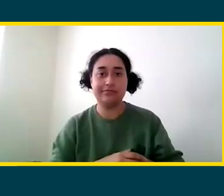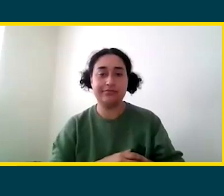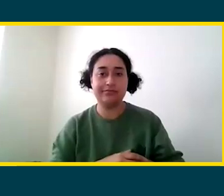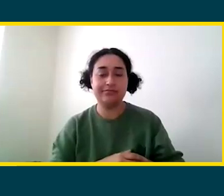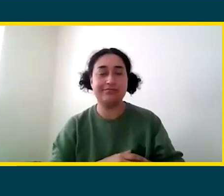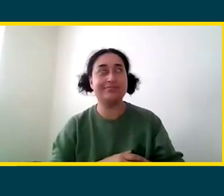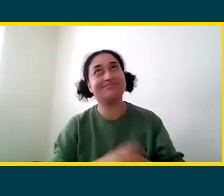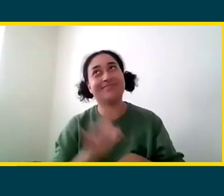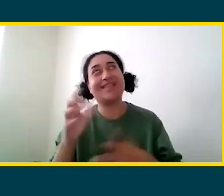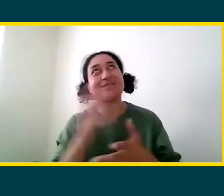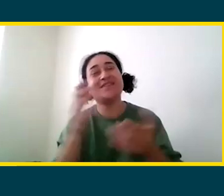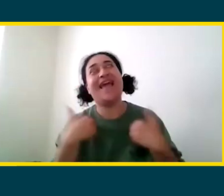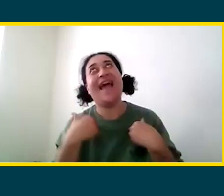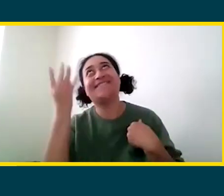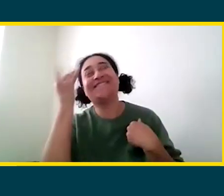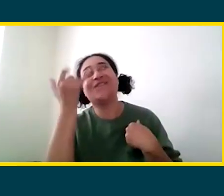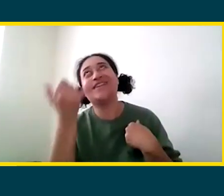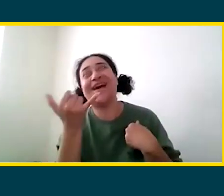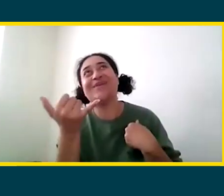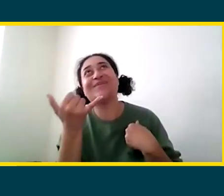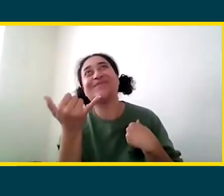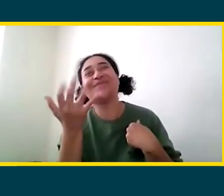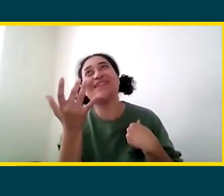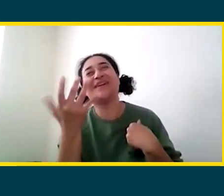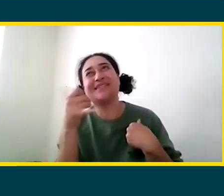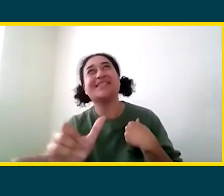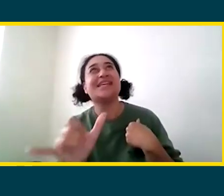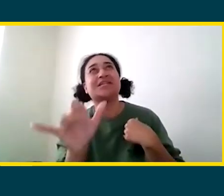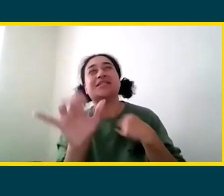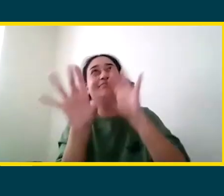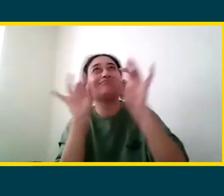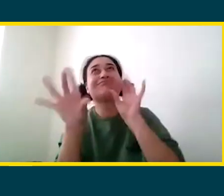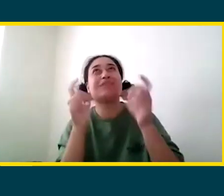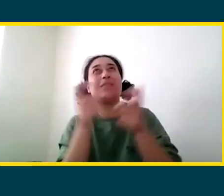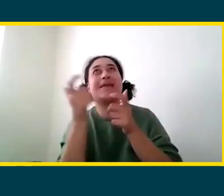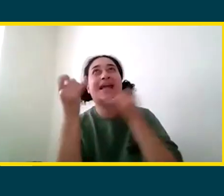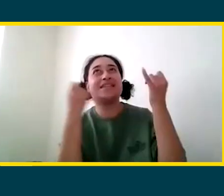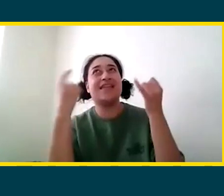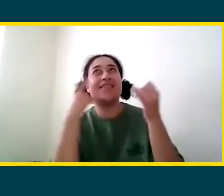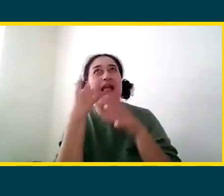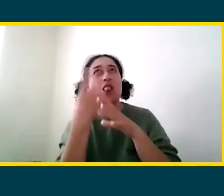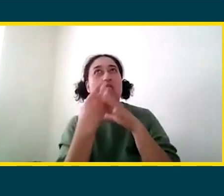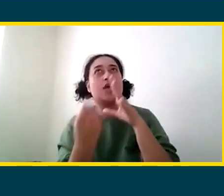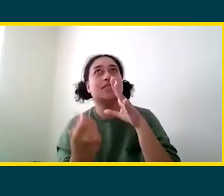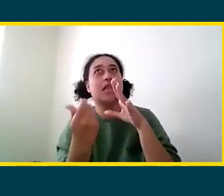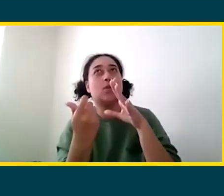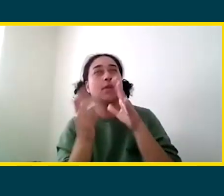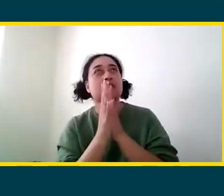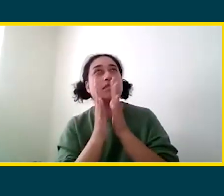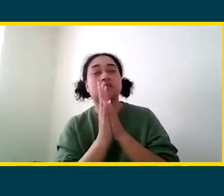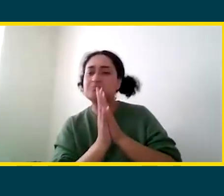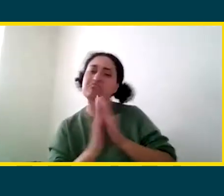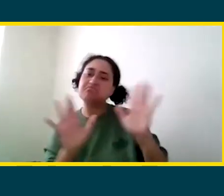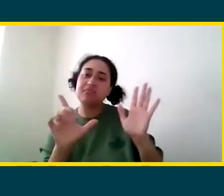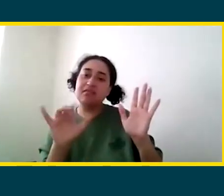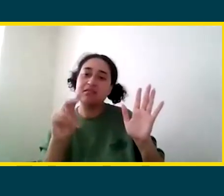As much as I have right now, I'm still picking apart the big idea, but I think I lost it a little bit. But Yeah, and this is Lindsay. I'm not